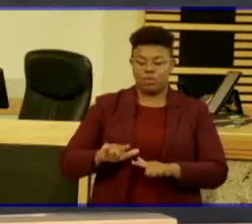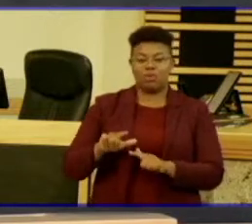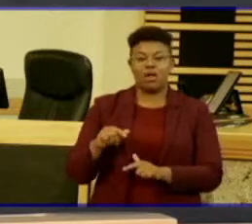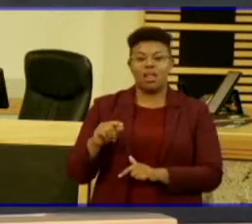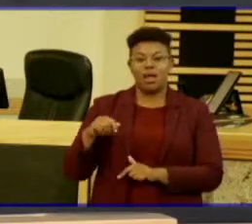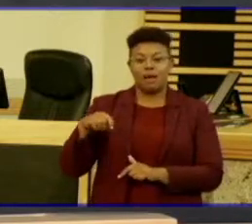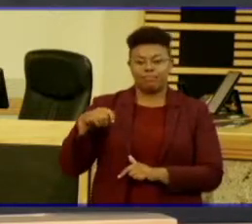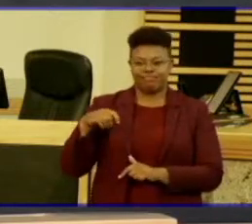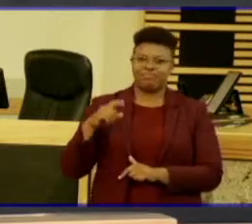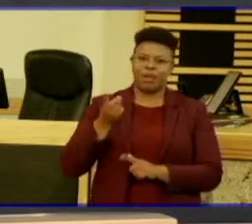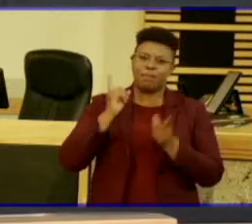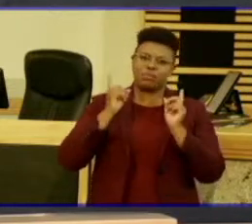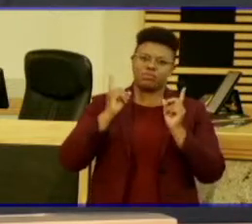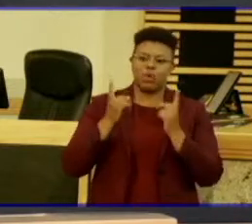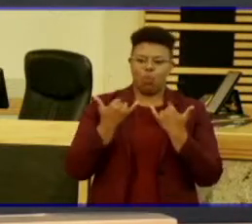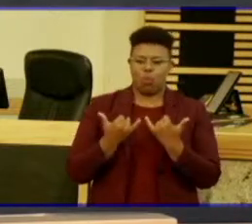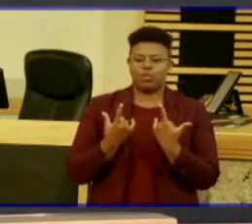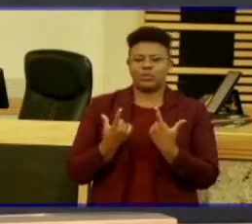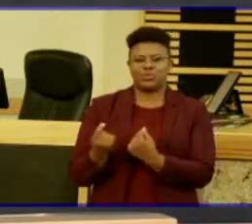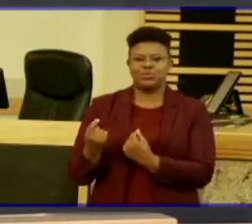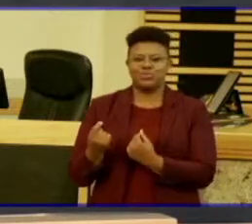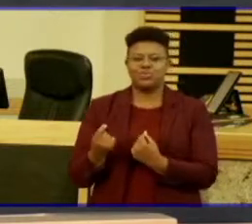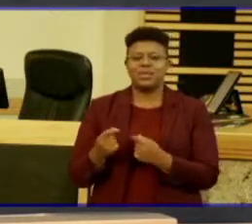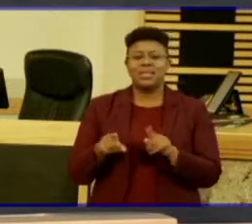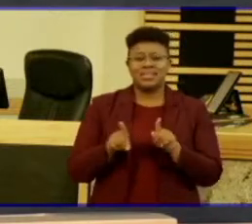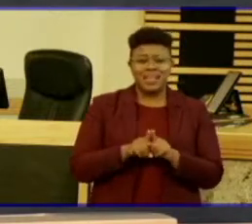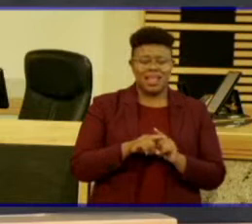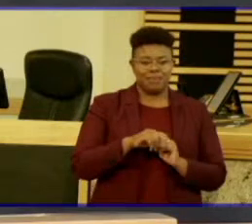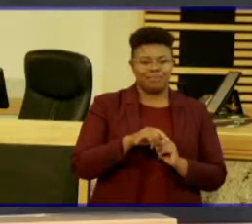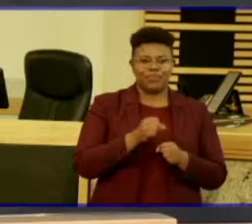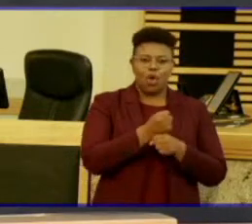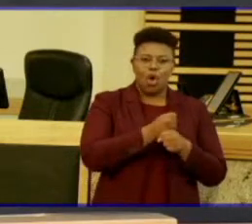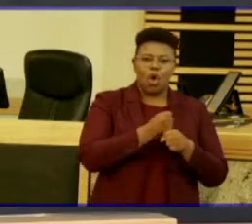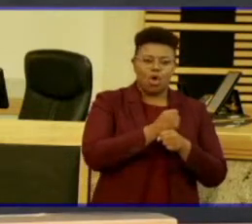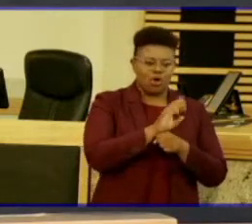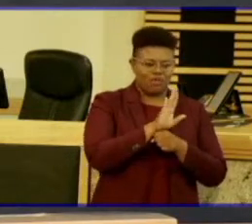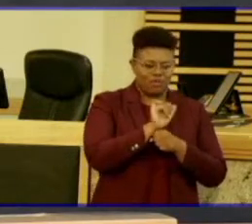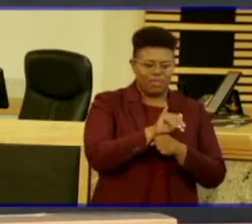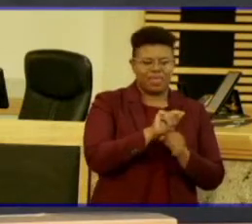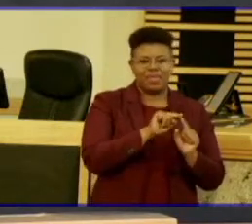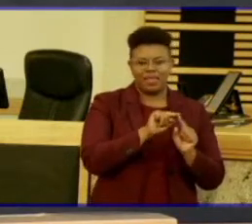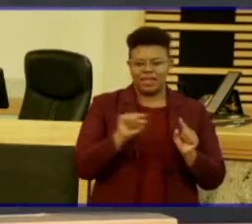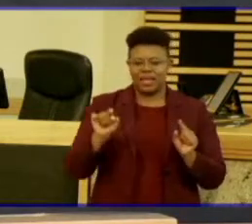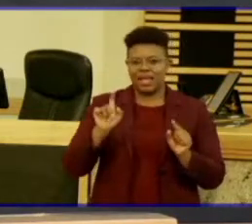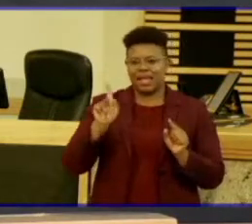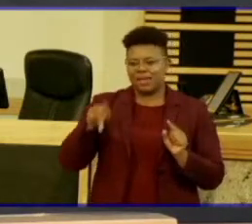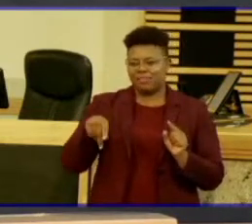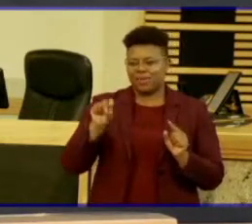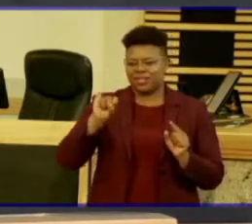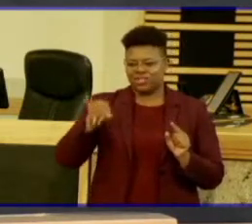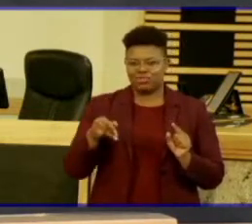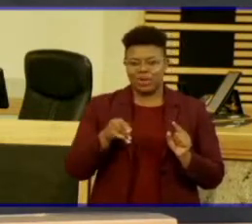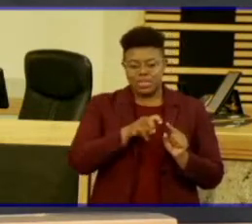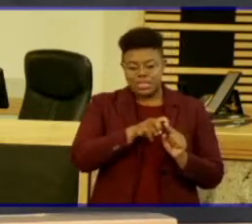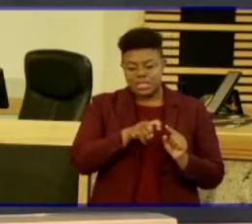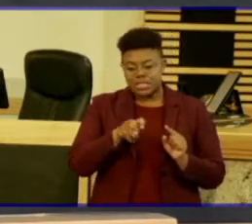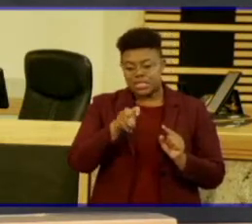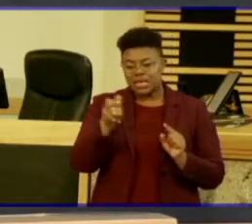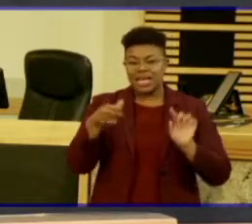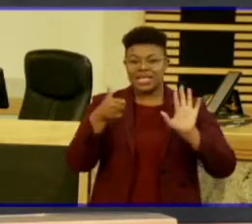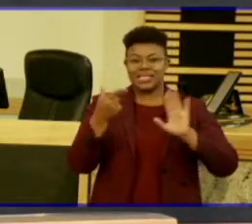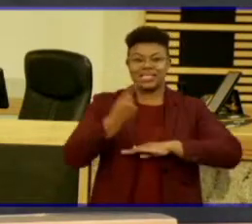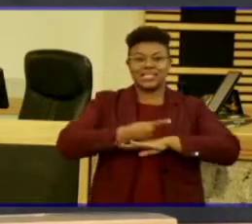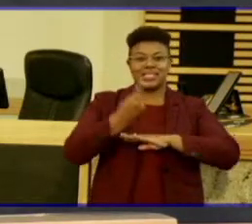The six-day hiking trail from Coffee Bay to Port St. John's is under construction and focuses on three sites along